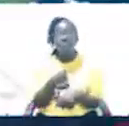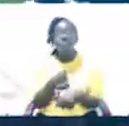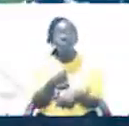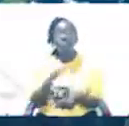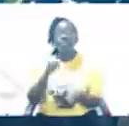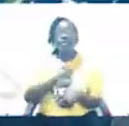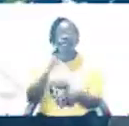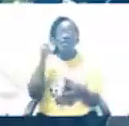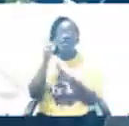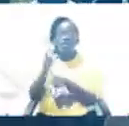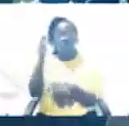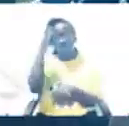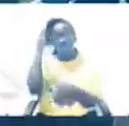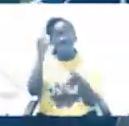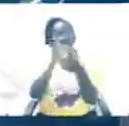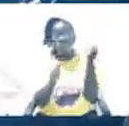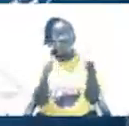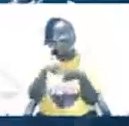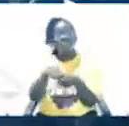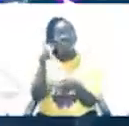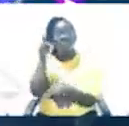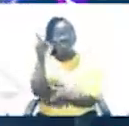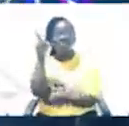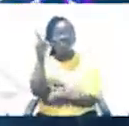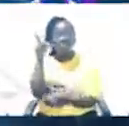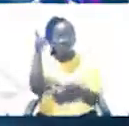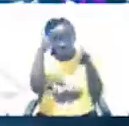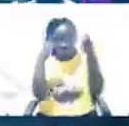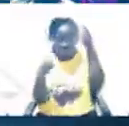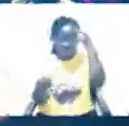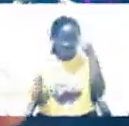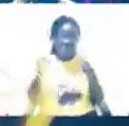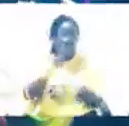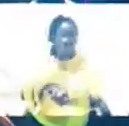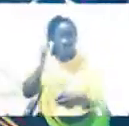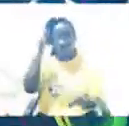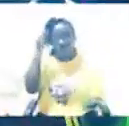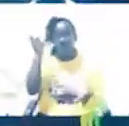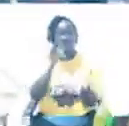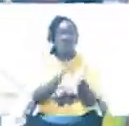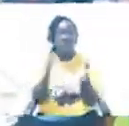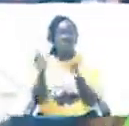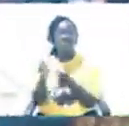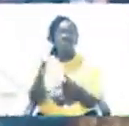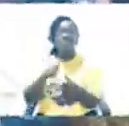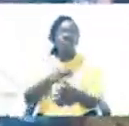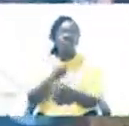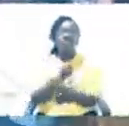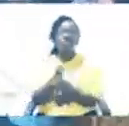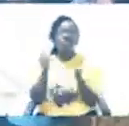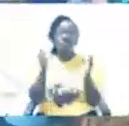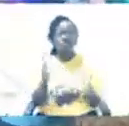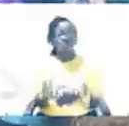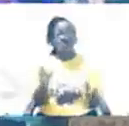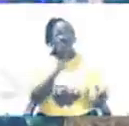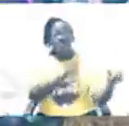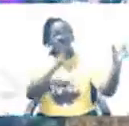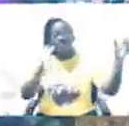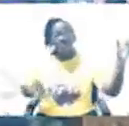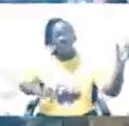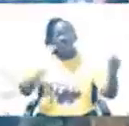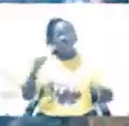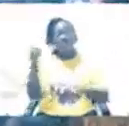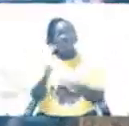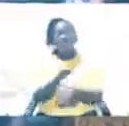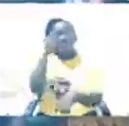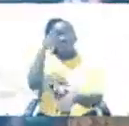God bless you. I put my trust in him. Oh, for I know that Jesus is my Savior. The